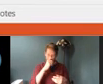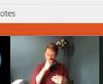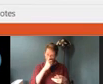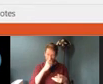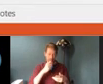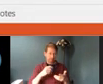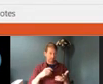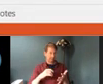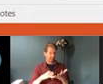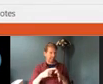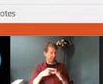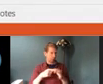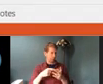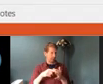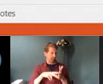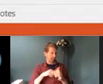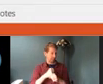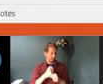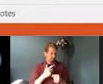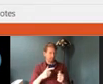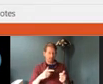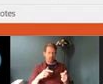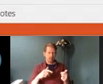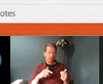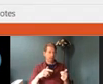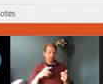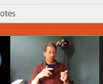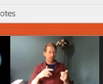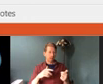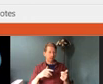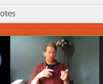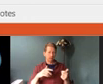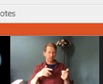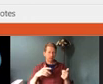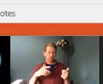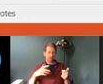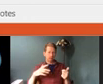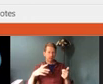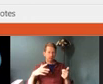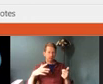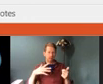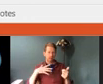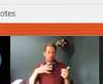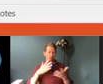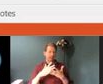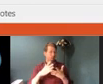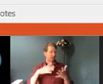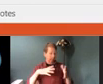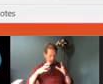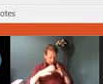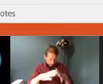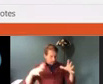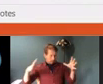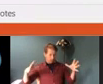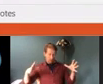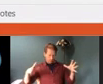sequencing, which is like a giant version of regular sequencing or reading the code of the